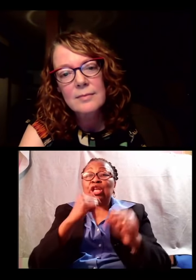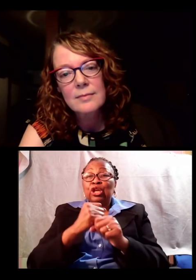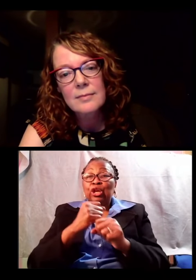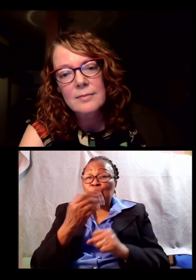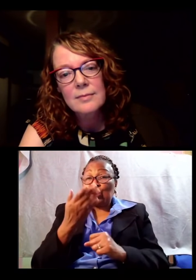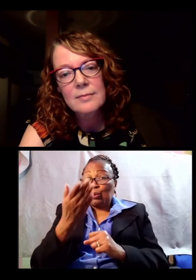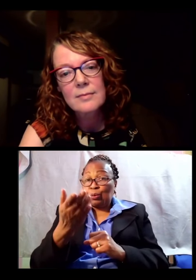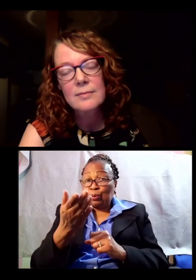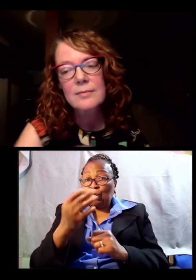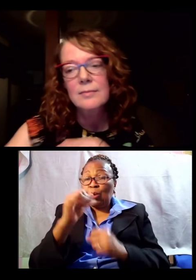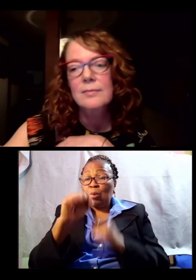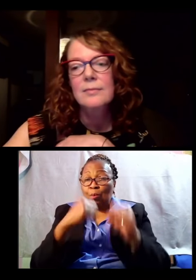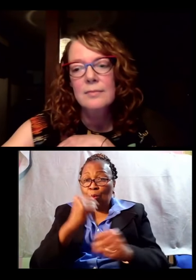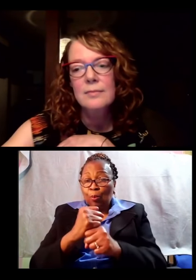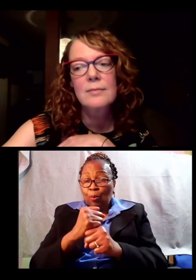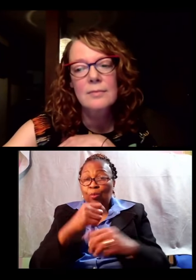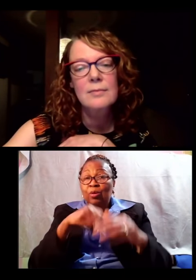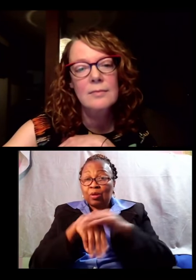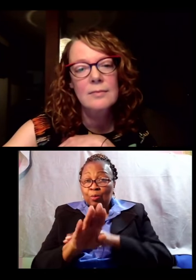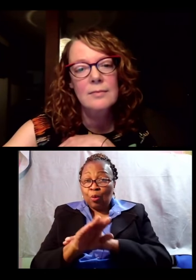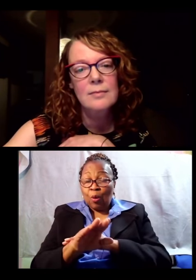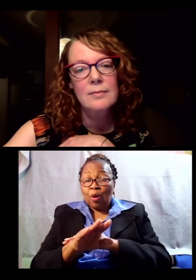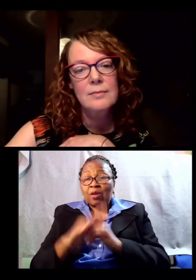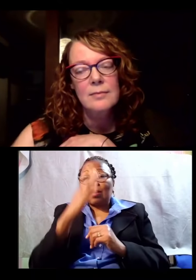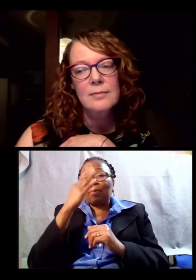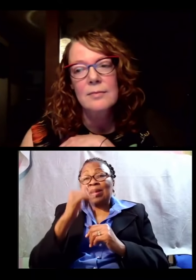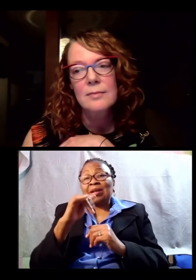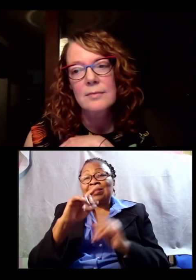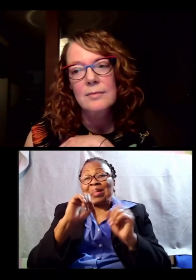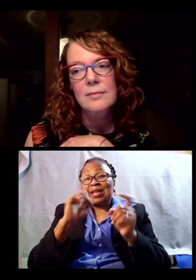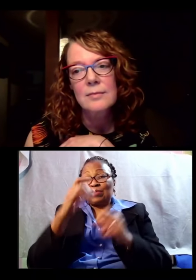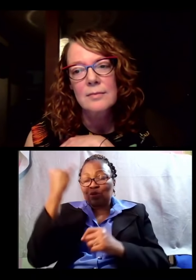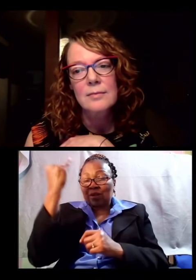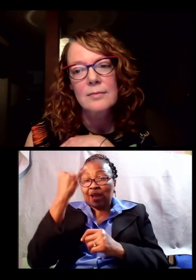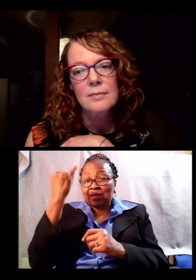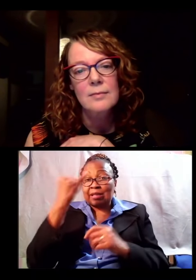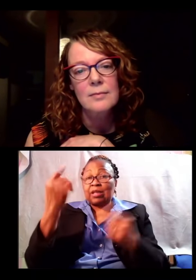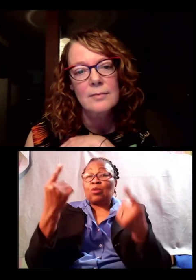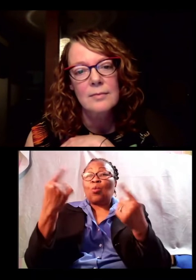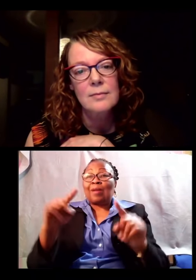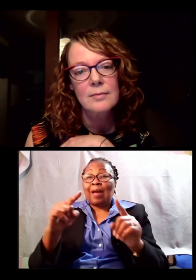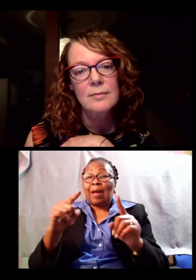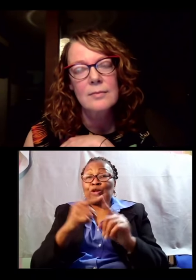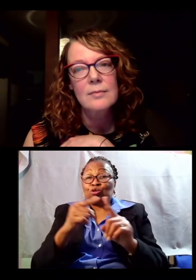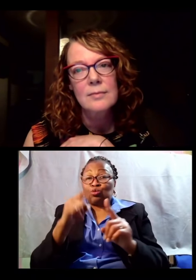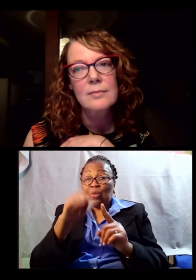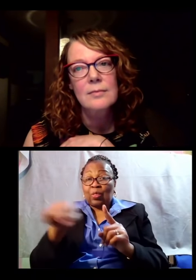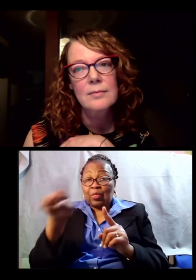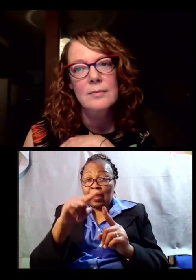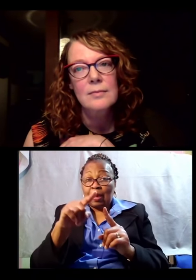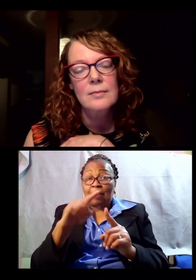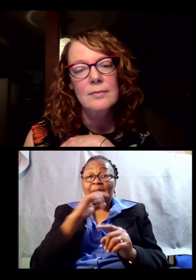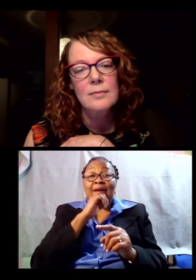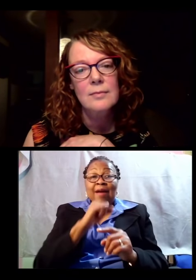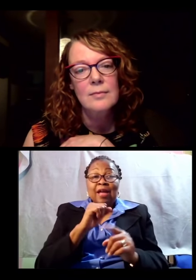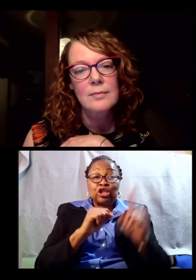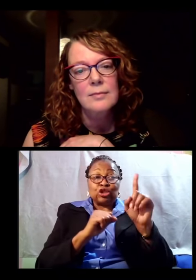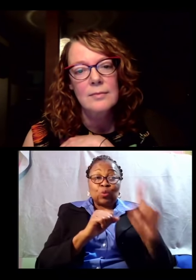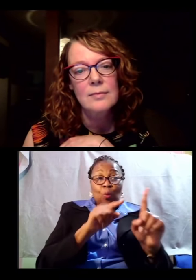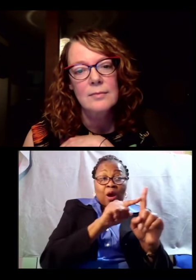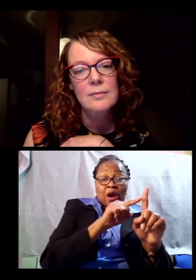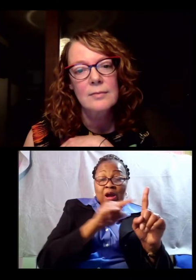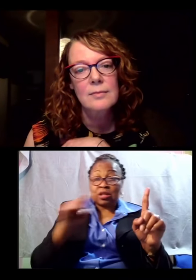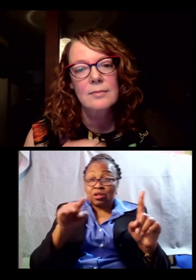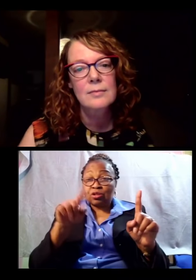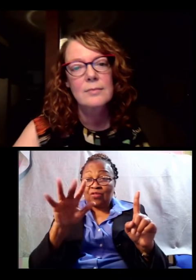that can give you a clue as to what happened to them between the ages of 1 and 5, what happened